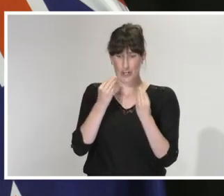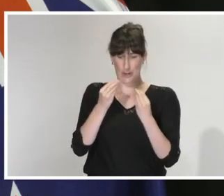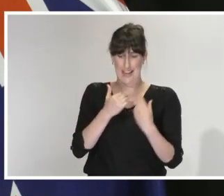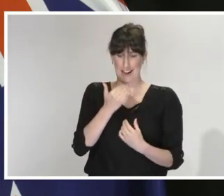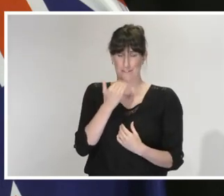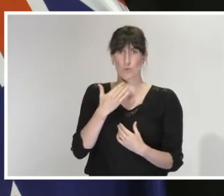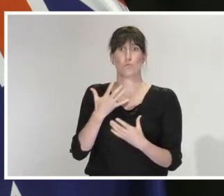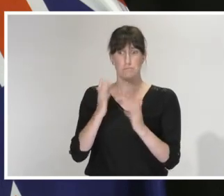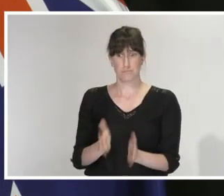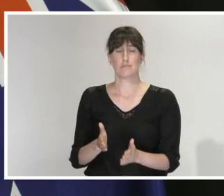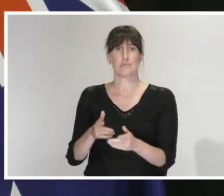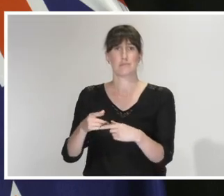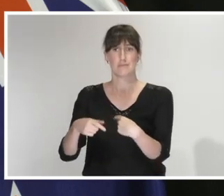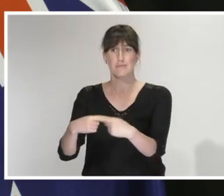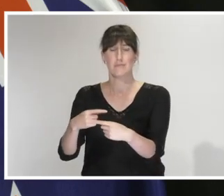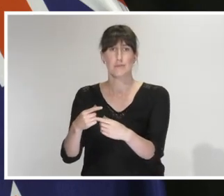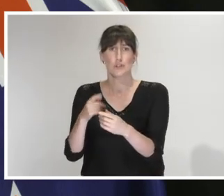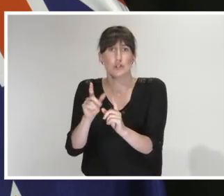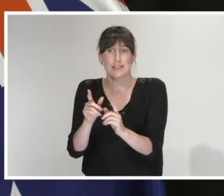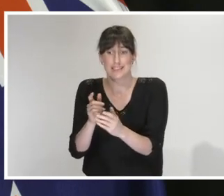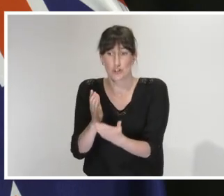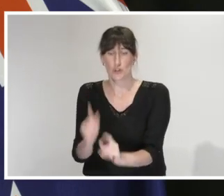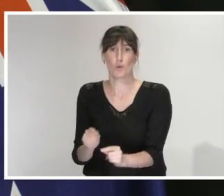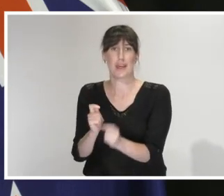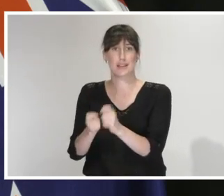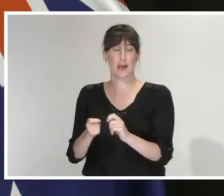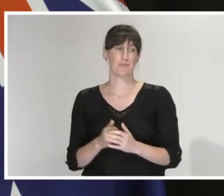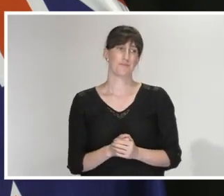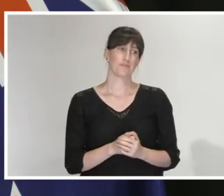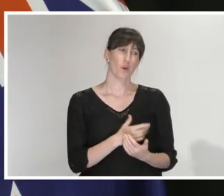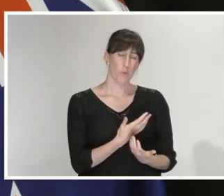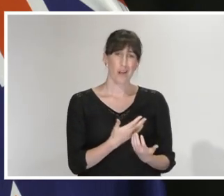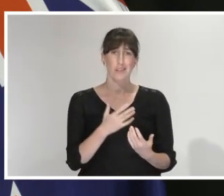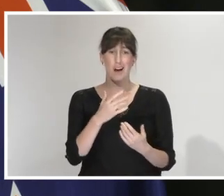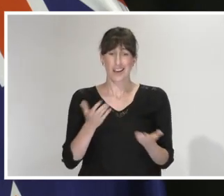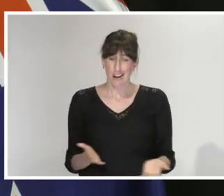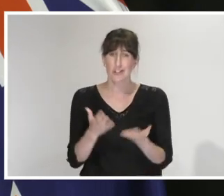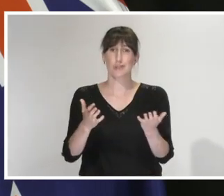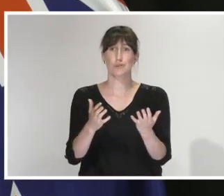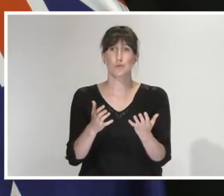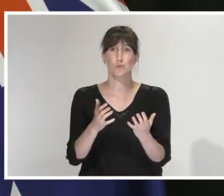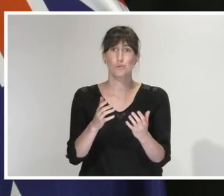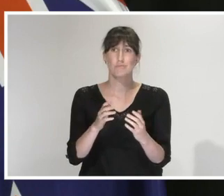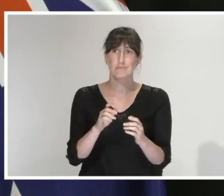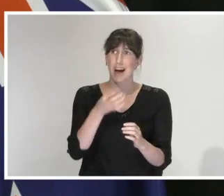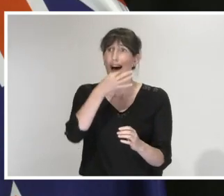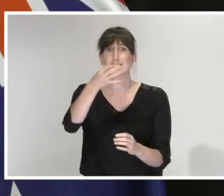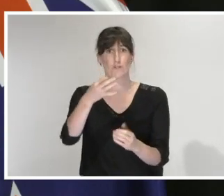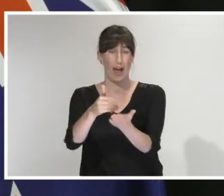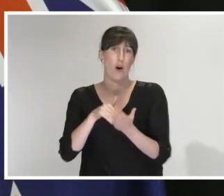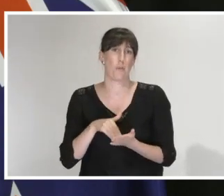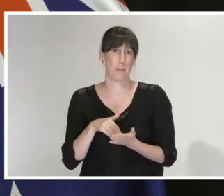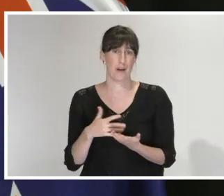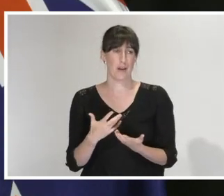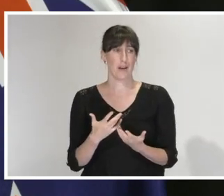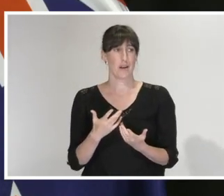support if you need it. Your schools are still available online and through phoning and so on. Different schools are doing different things about keeping in touch with